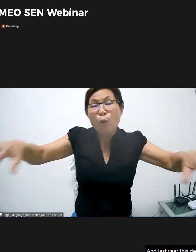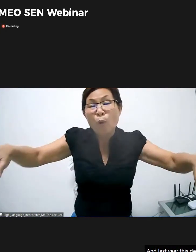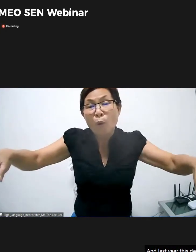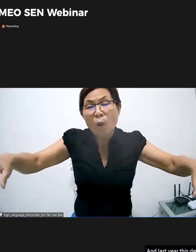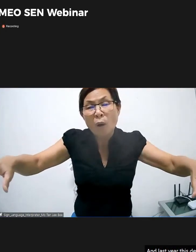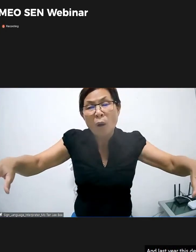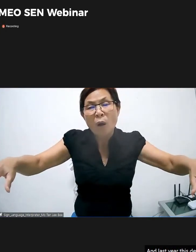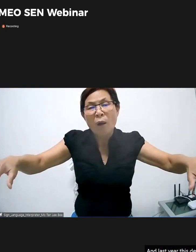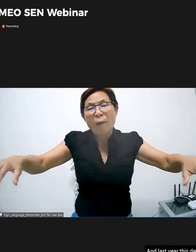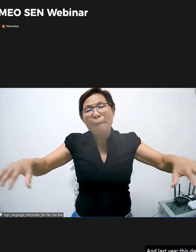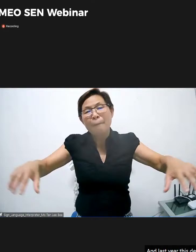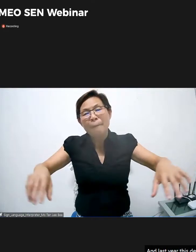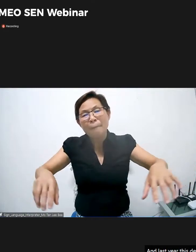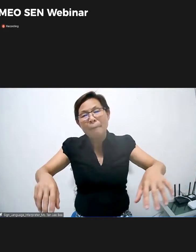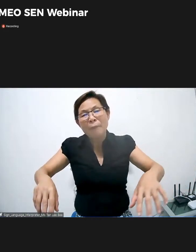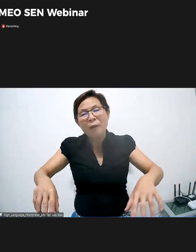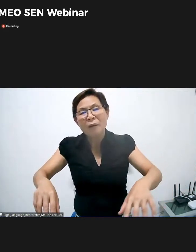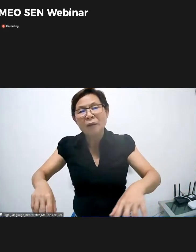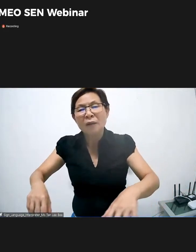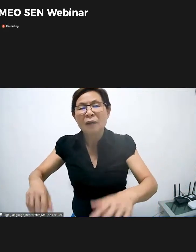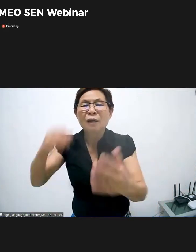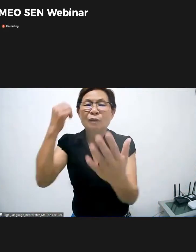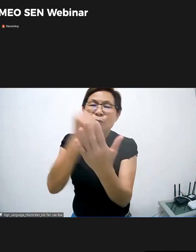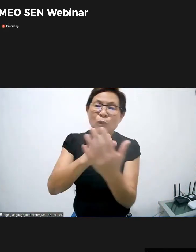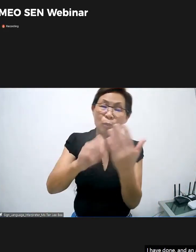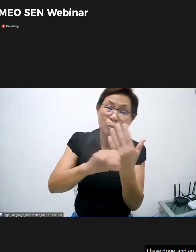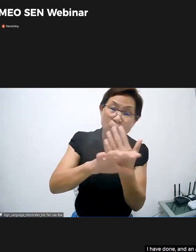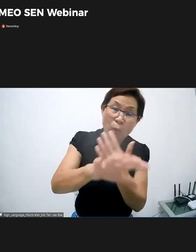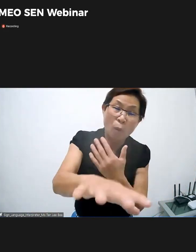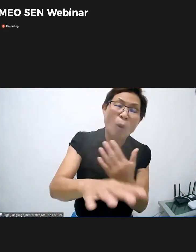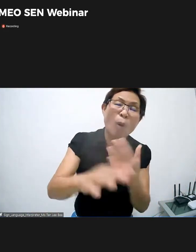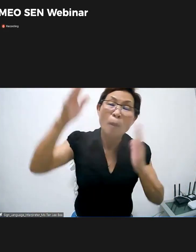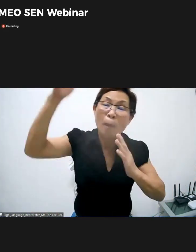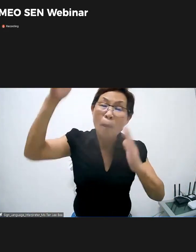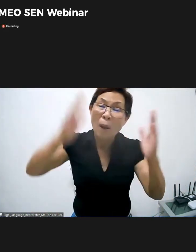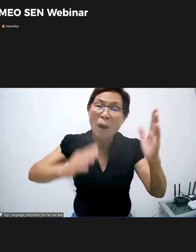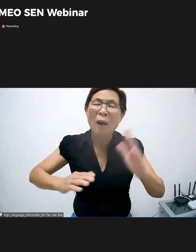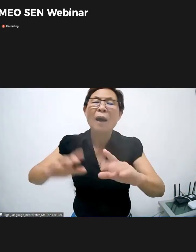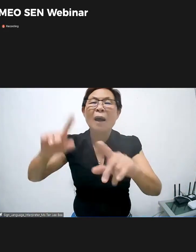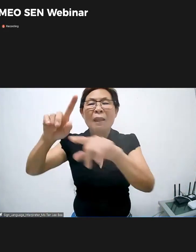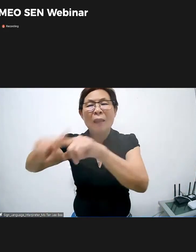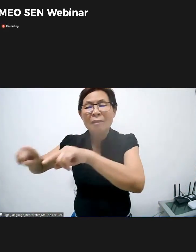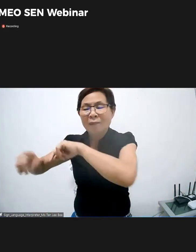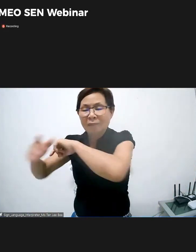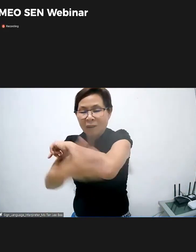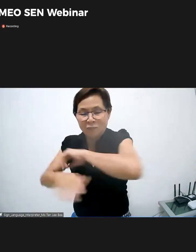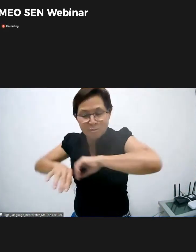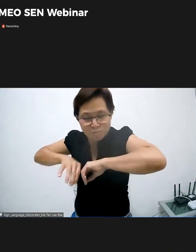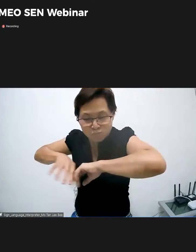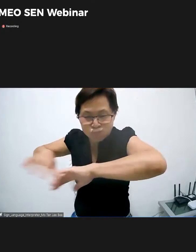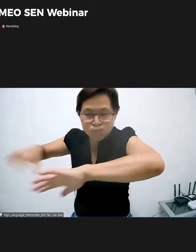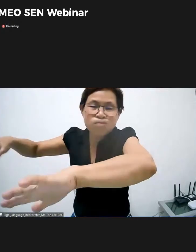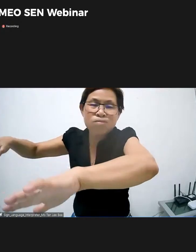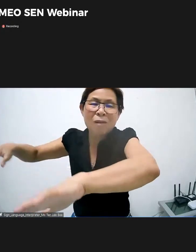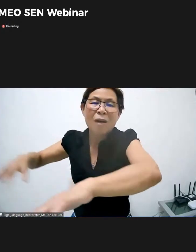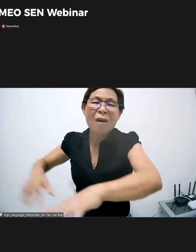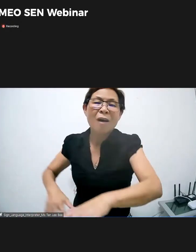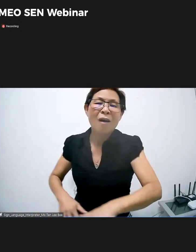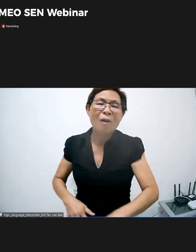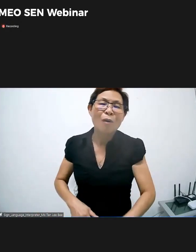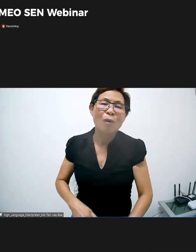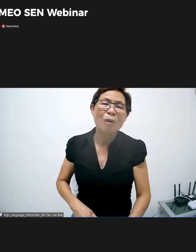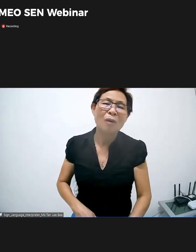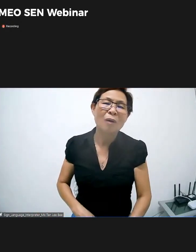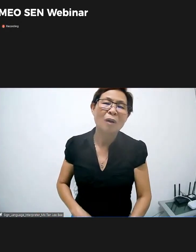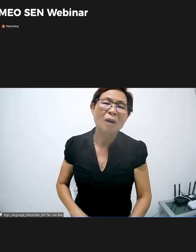media, social in media in Malaysia and also several of countries until to Spain, to